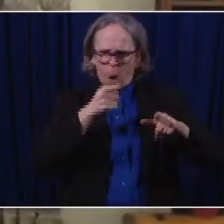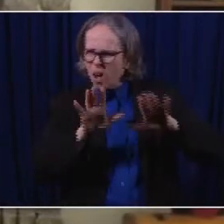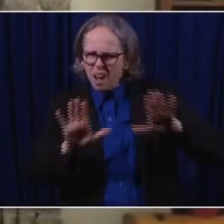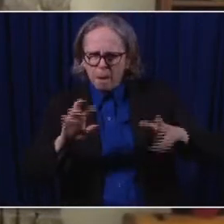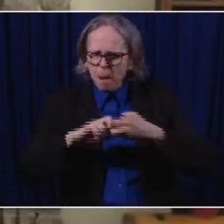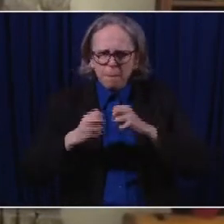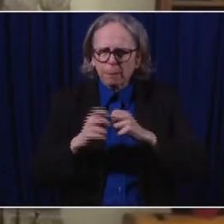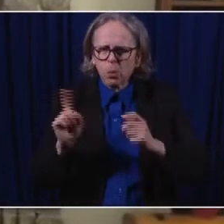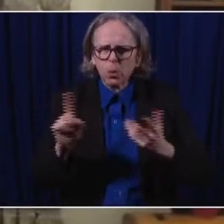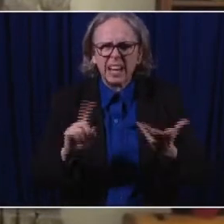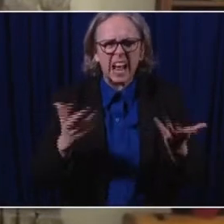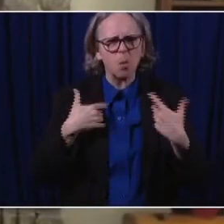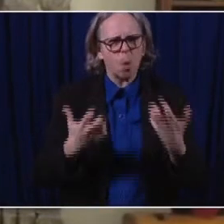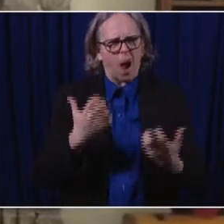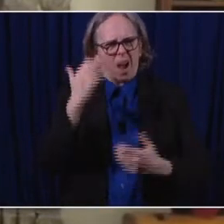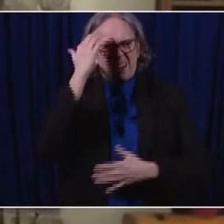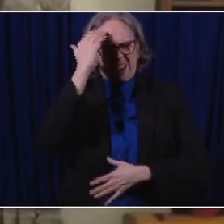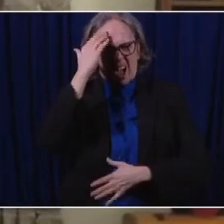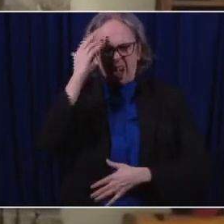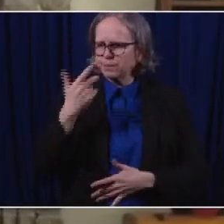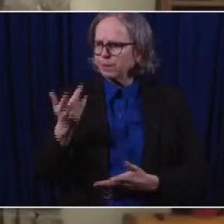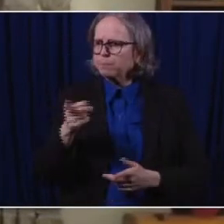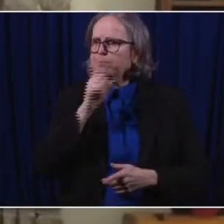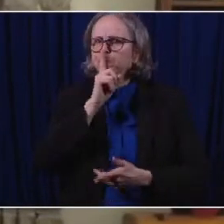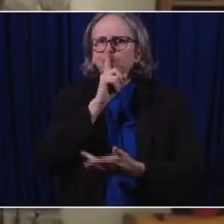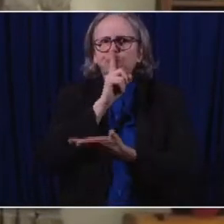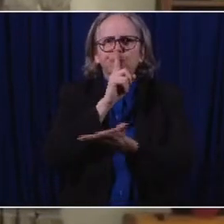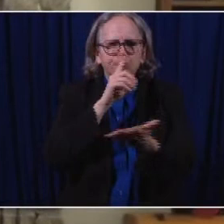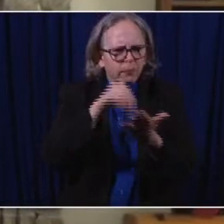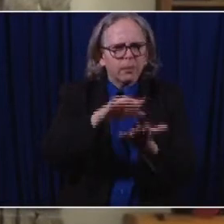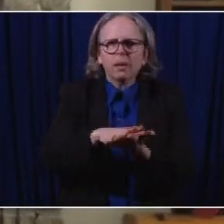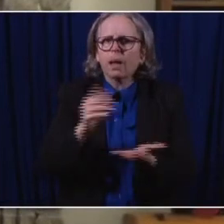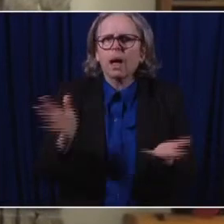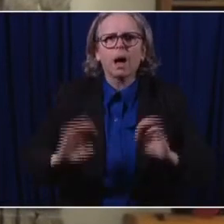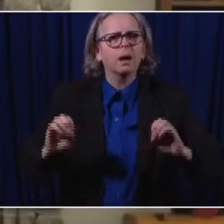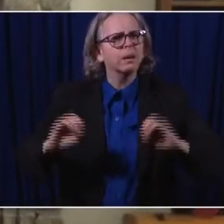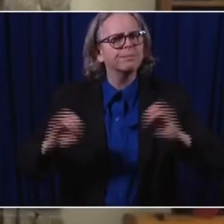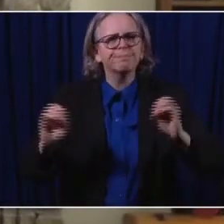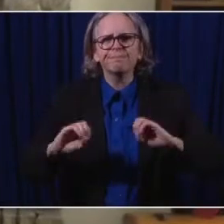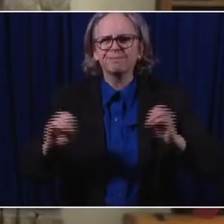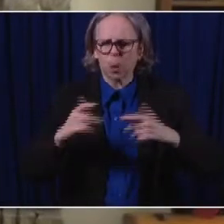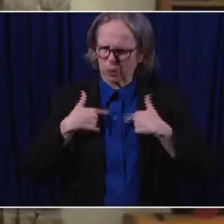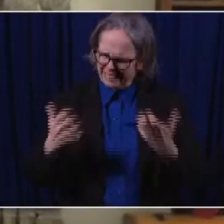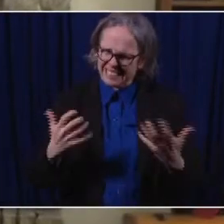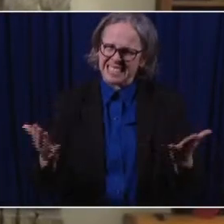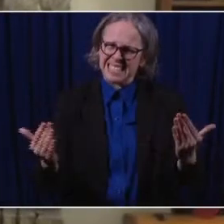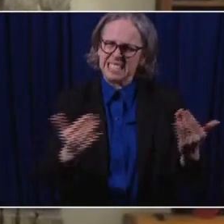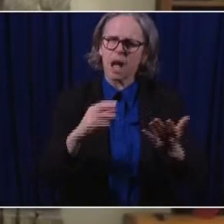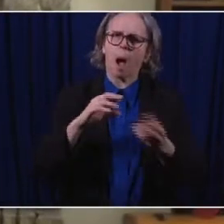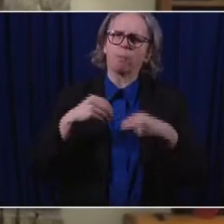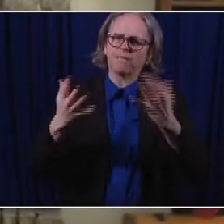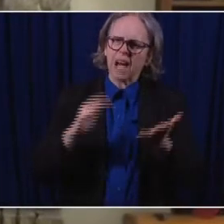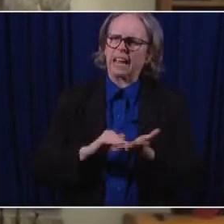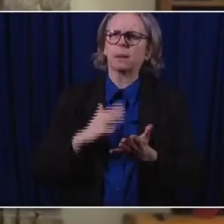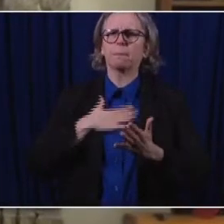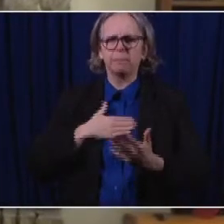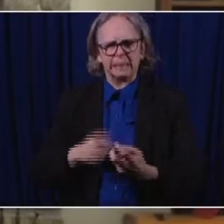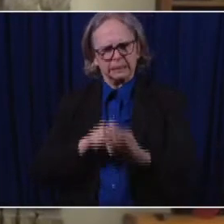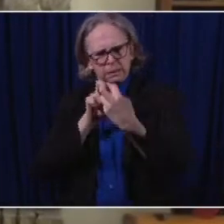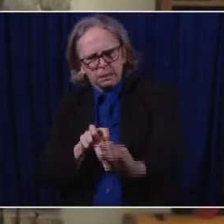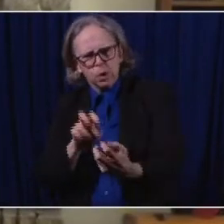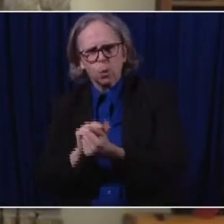measure. We can do it indirectly. But all these things we're looking at because, what we're striving for is equity and